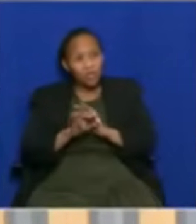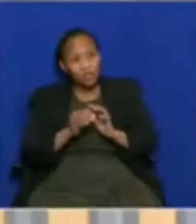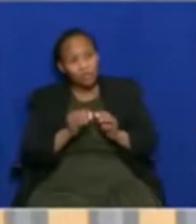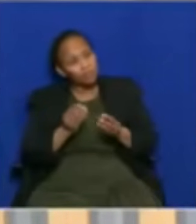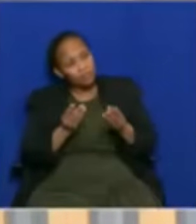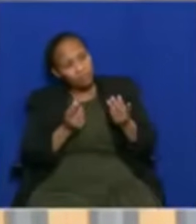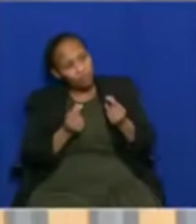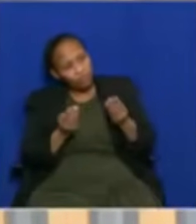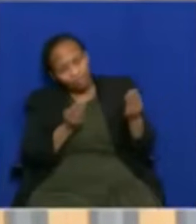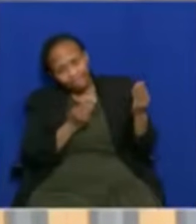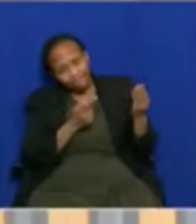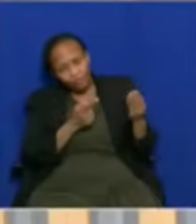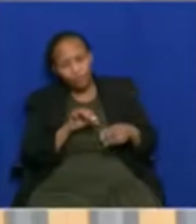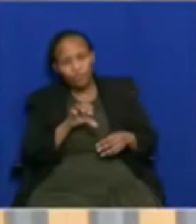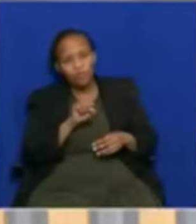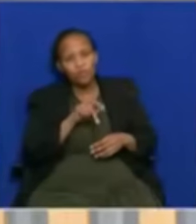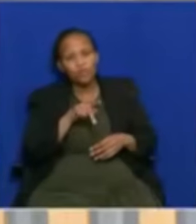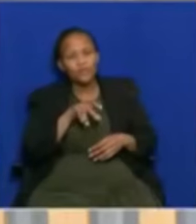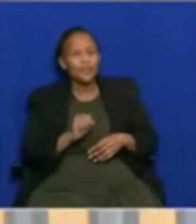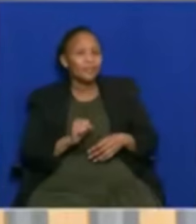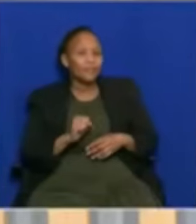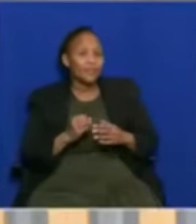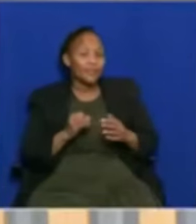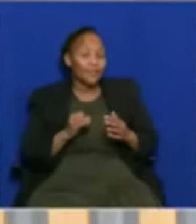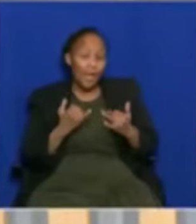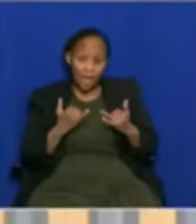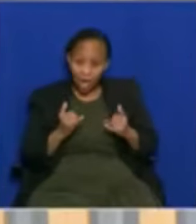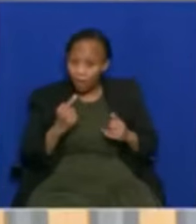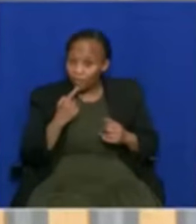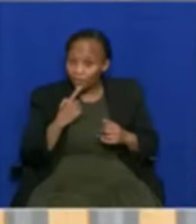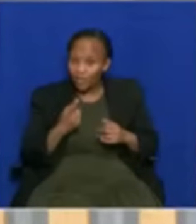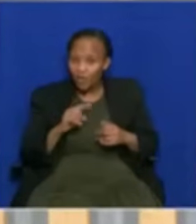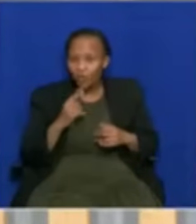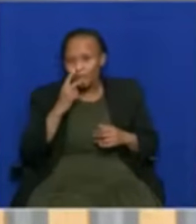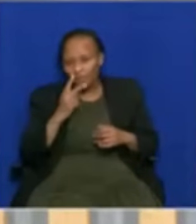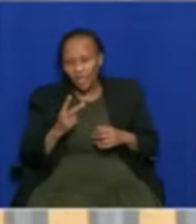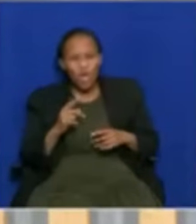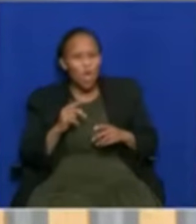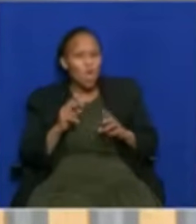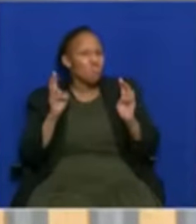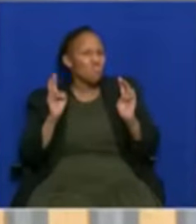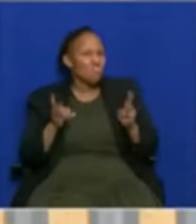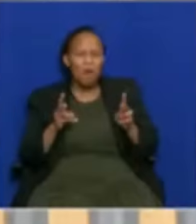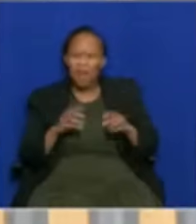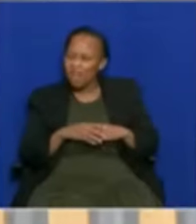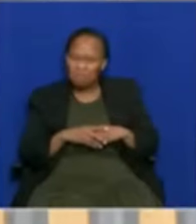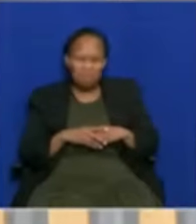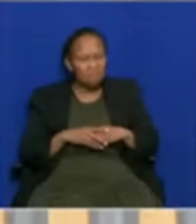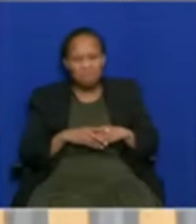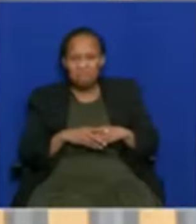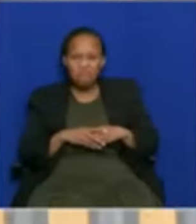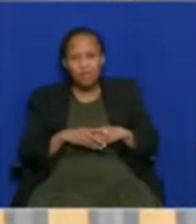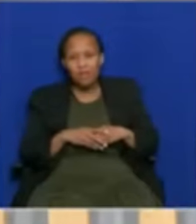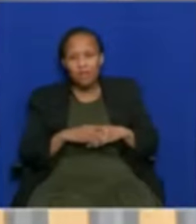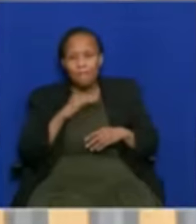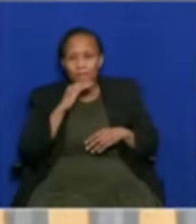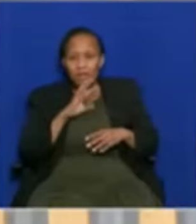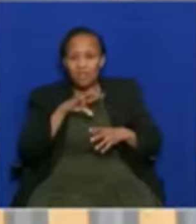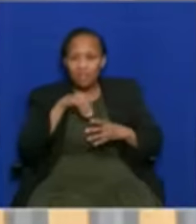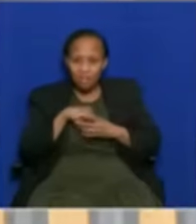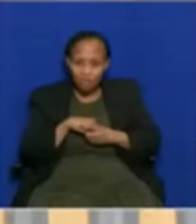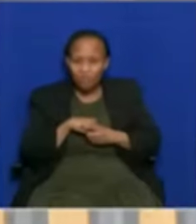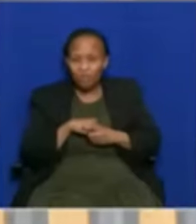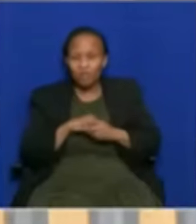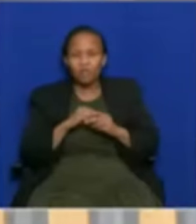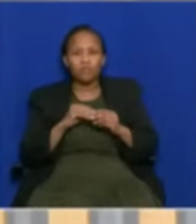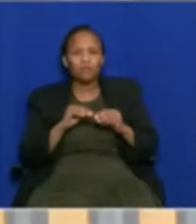just said now. You say, well, this looks abnormal. It should not have included policing, public administration management law,